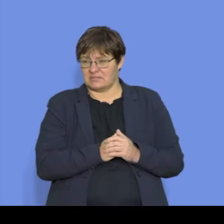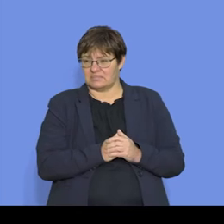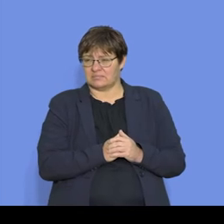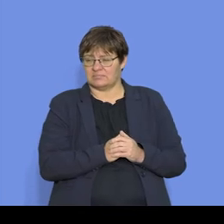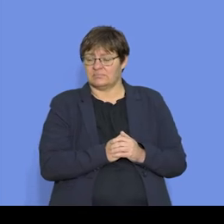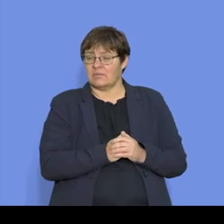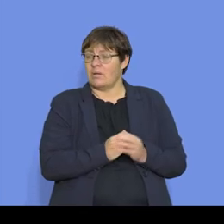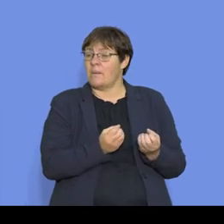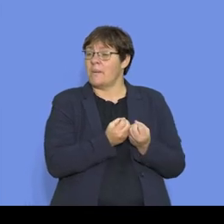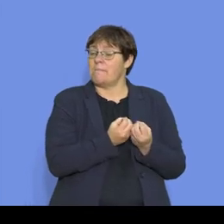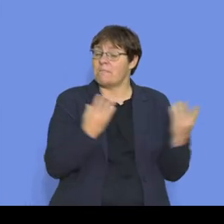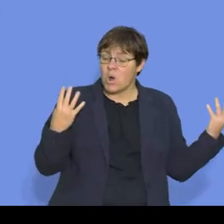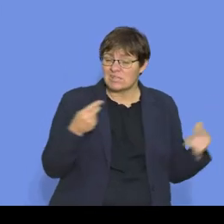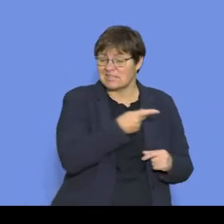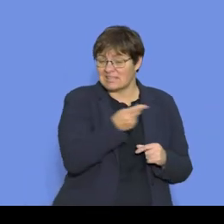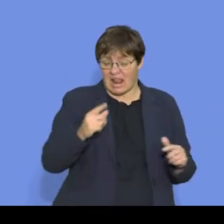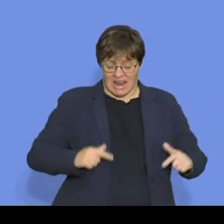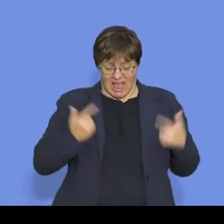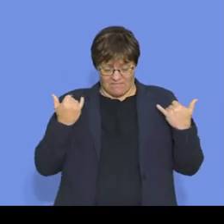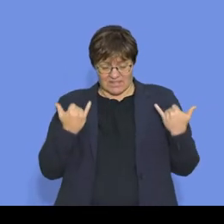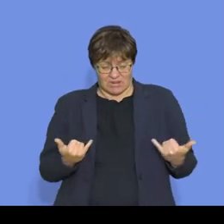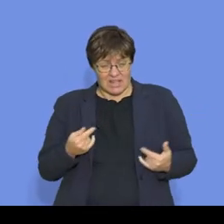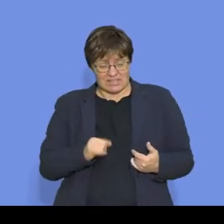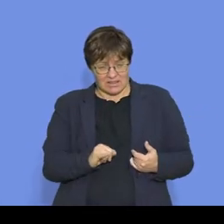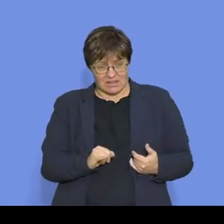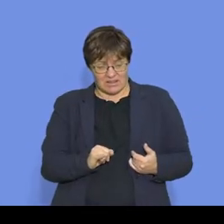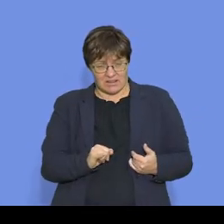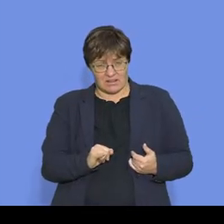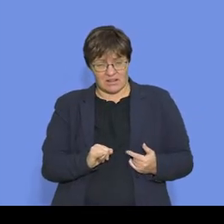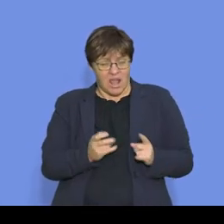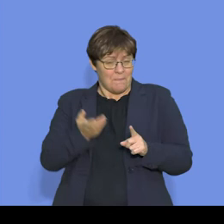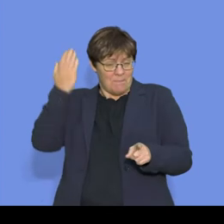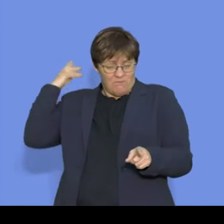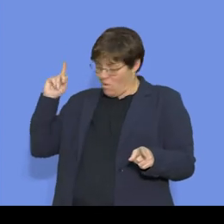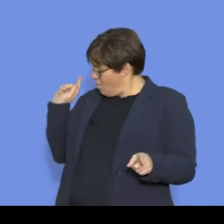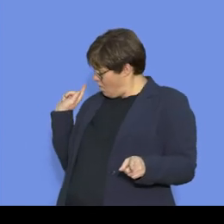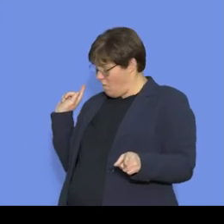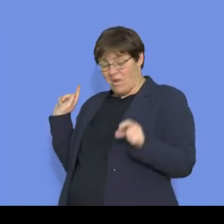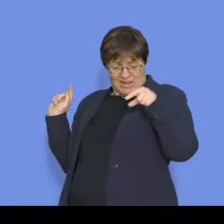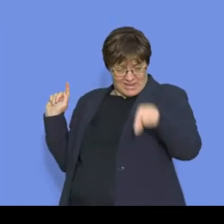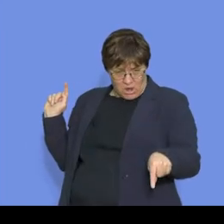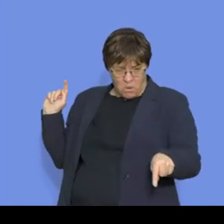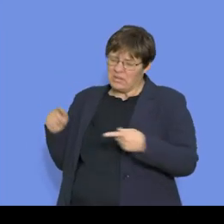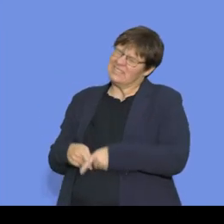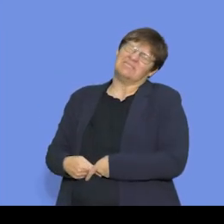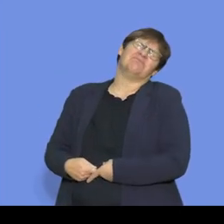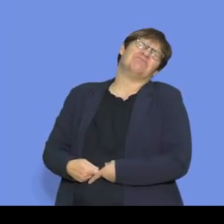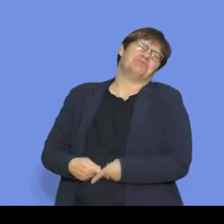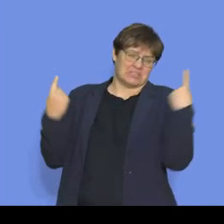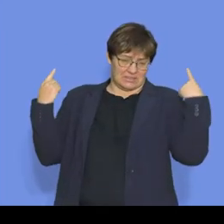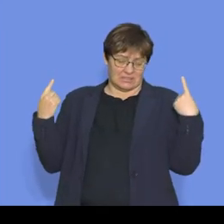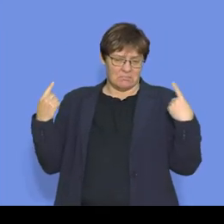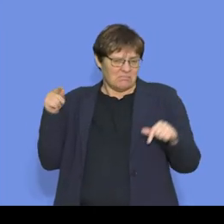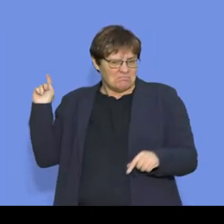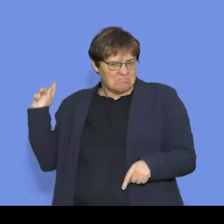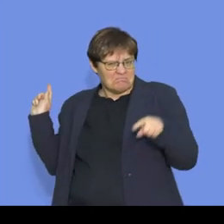what we've seen, most organisms alive today are very different to those that lived in